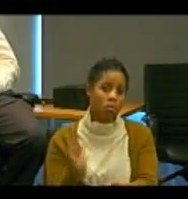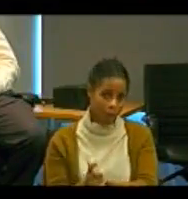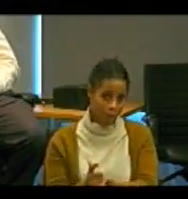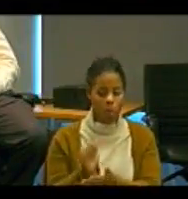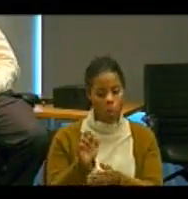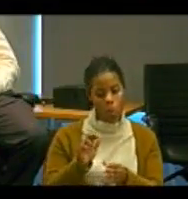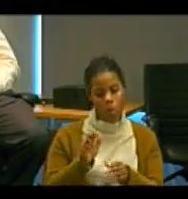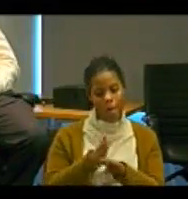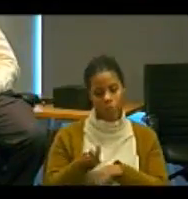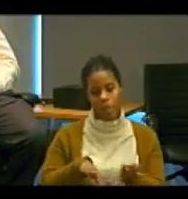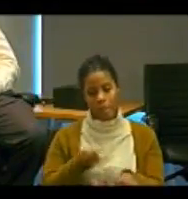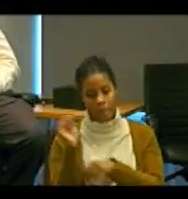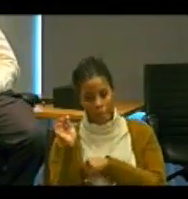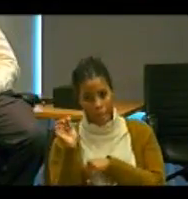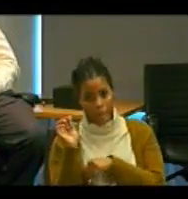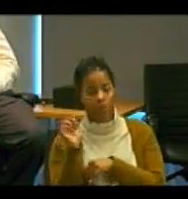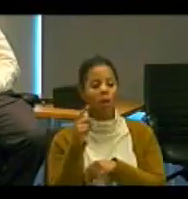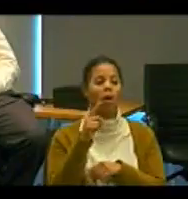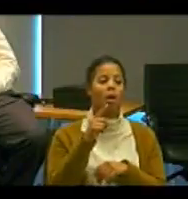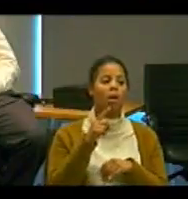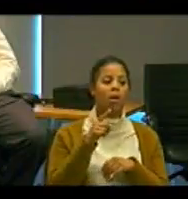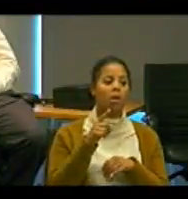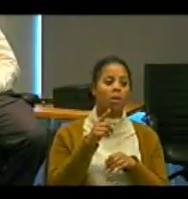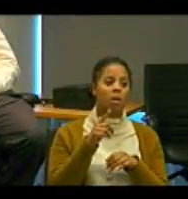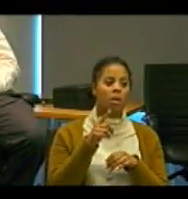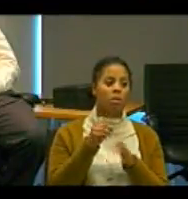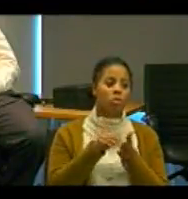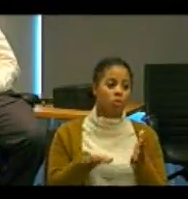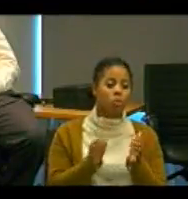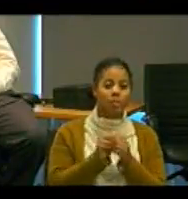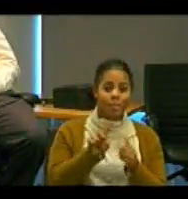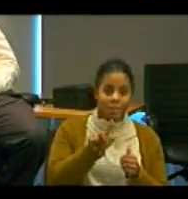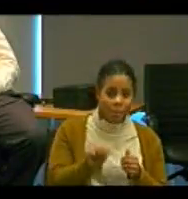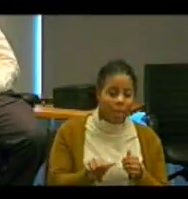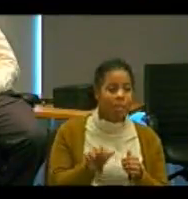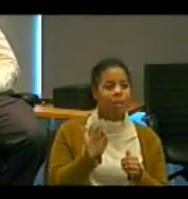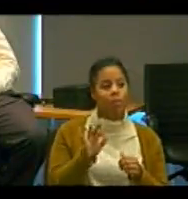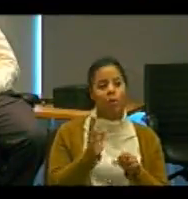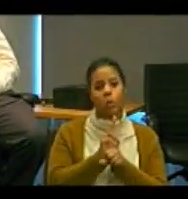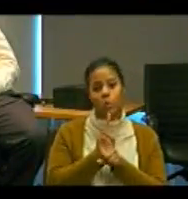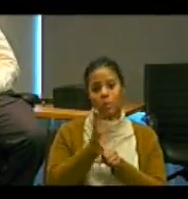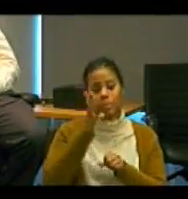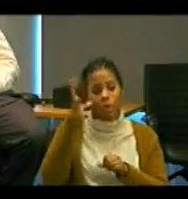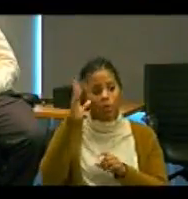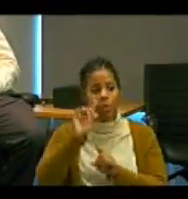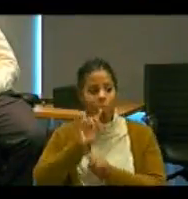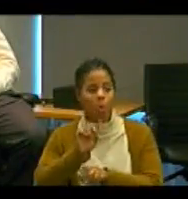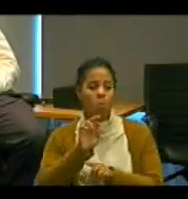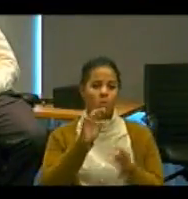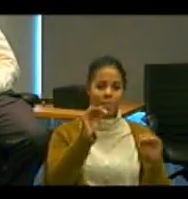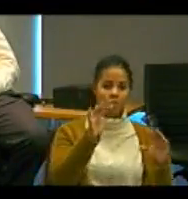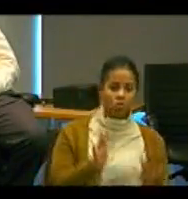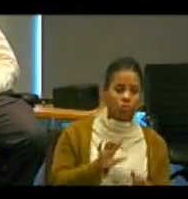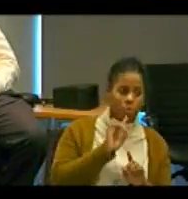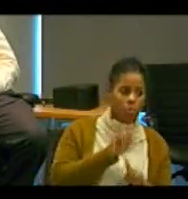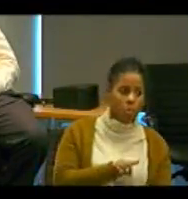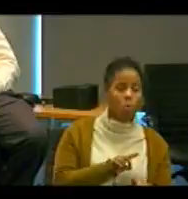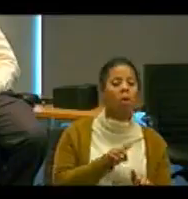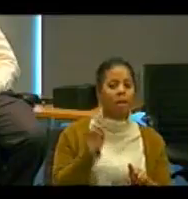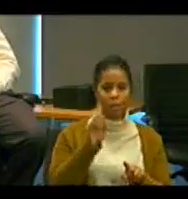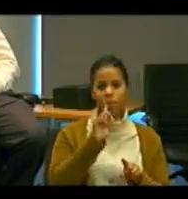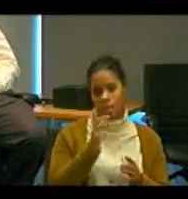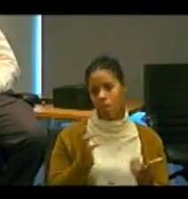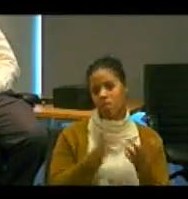across a range of different specific disability conditions, whether we use parent report or teacher report. And these findings are incredibly consistent with those that have been